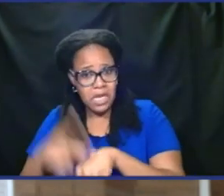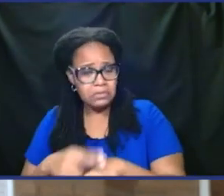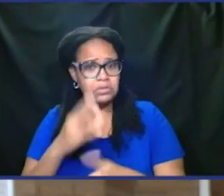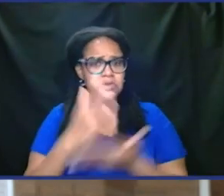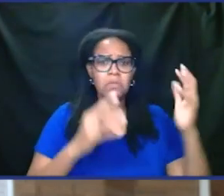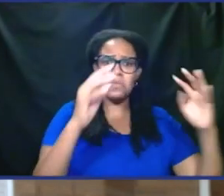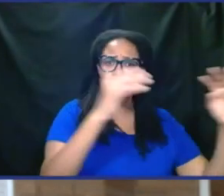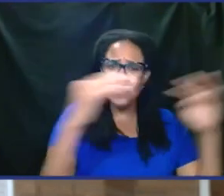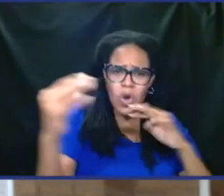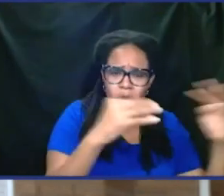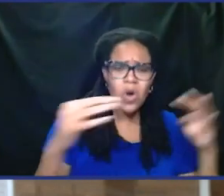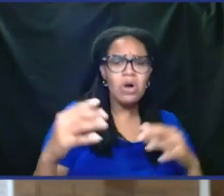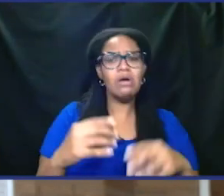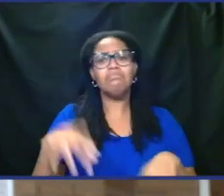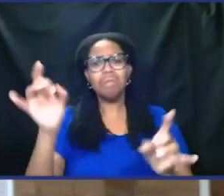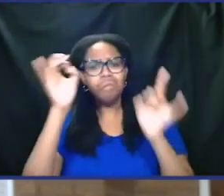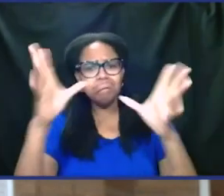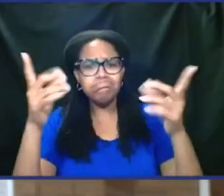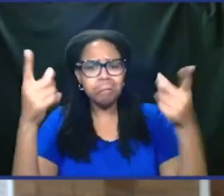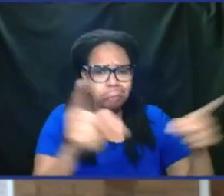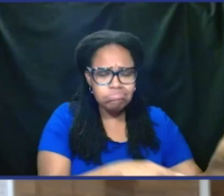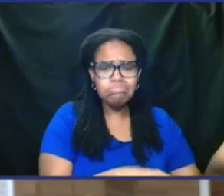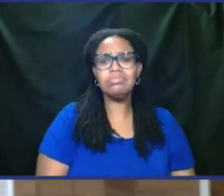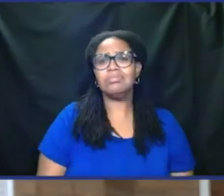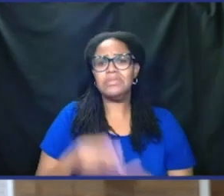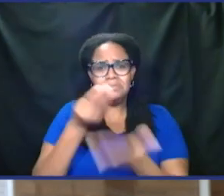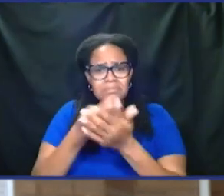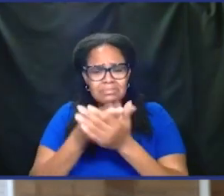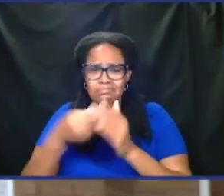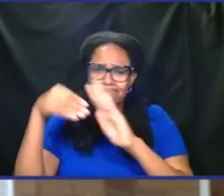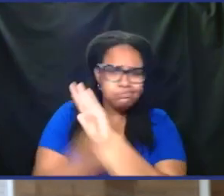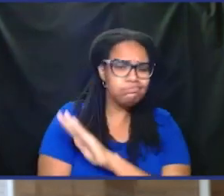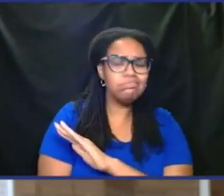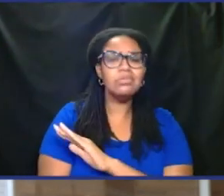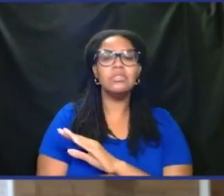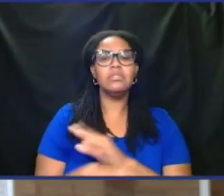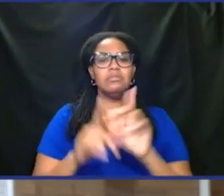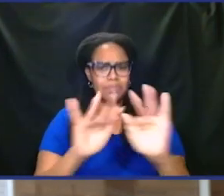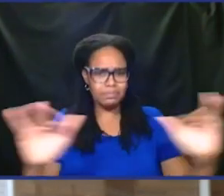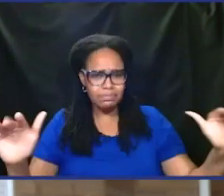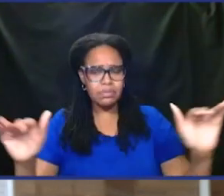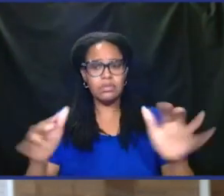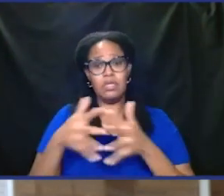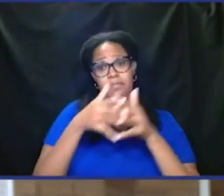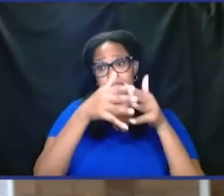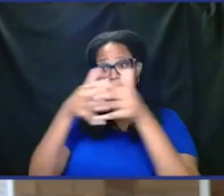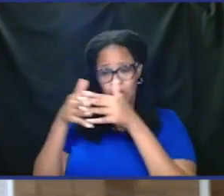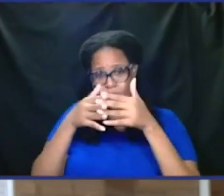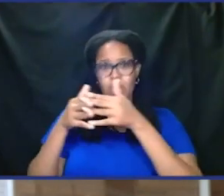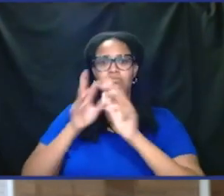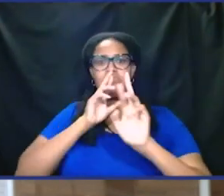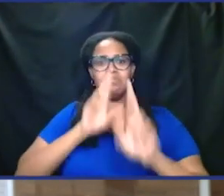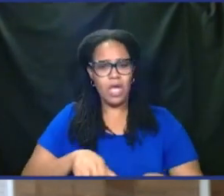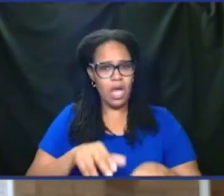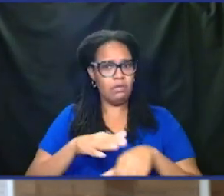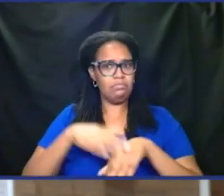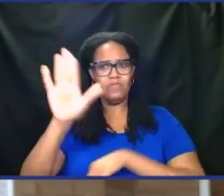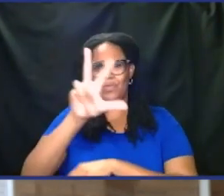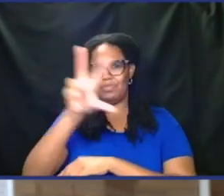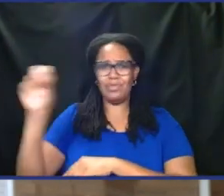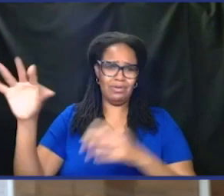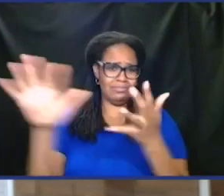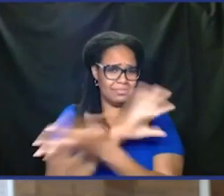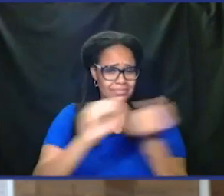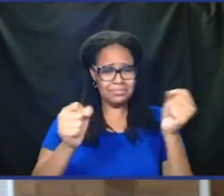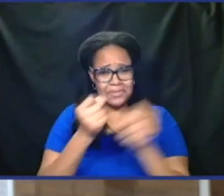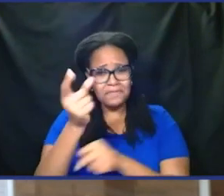violence, economic emergencies put lives at risk too. Americares responds to more than 30 disasters every year, including